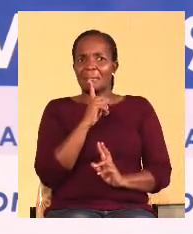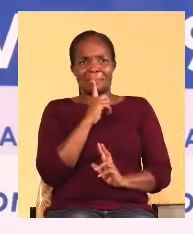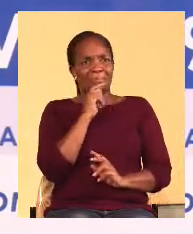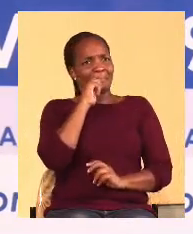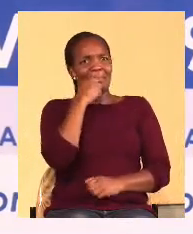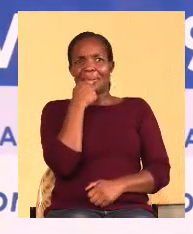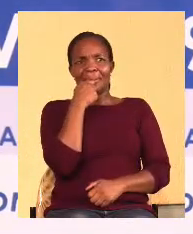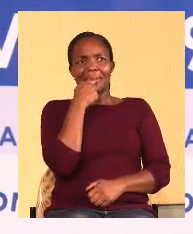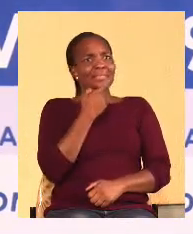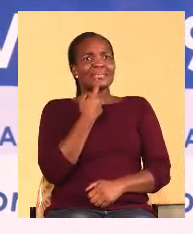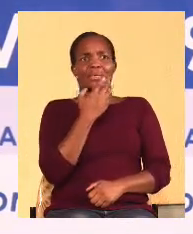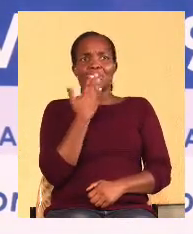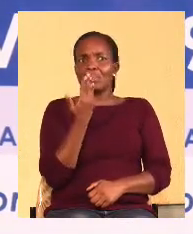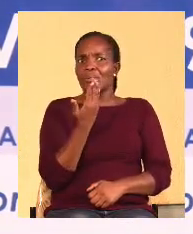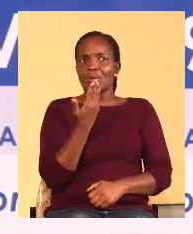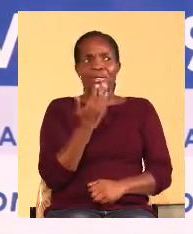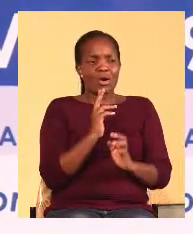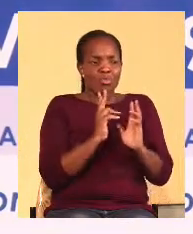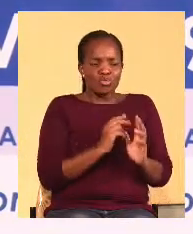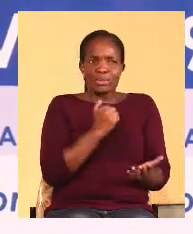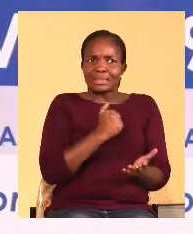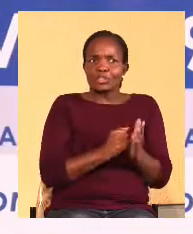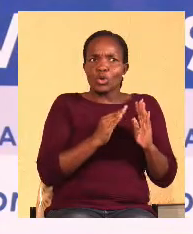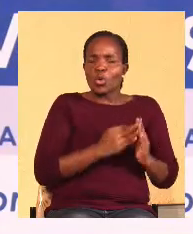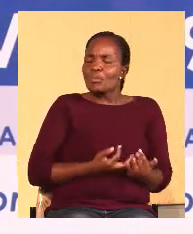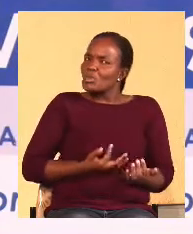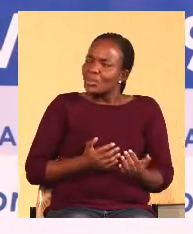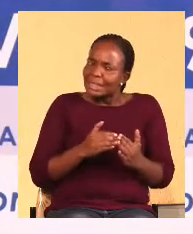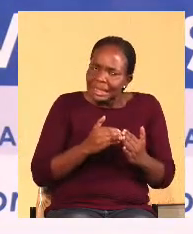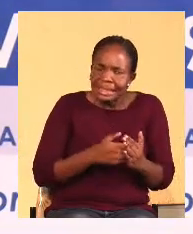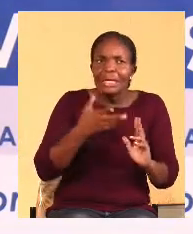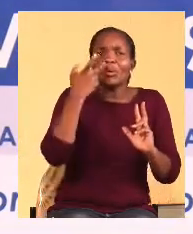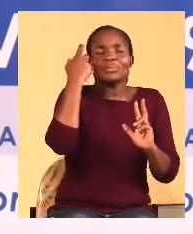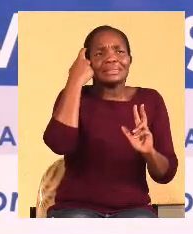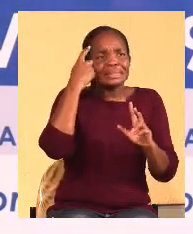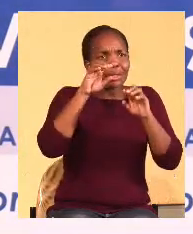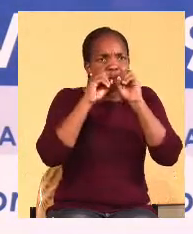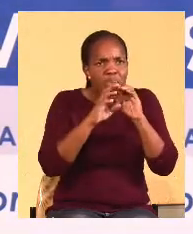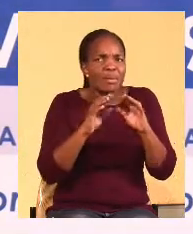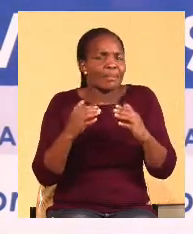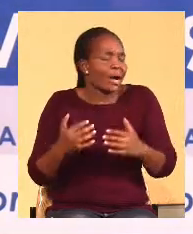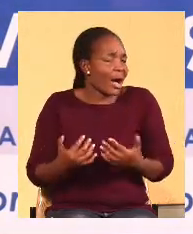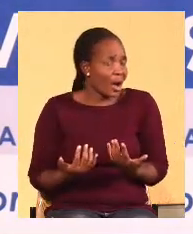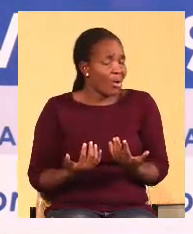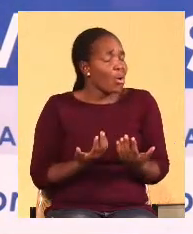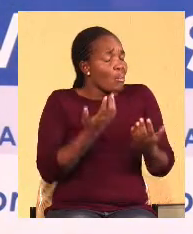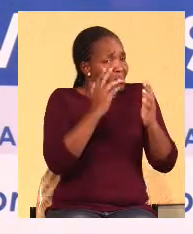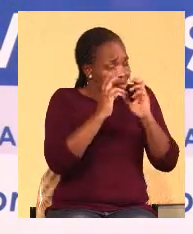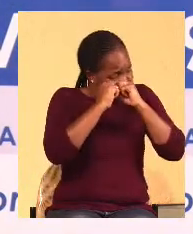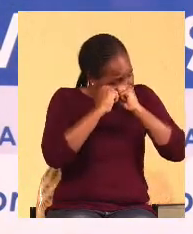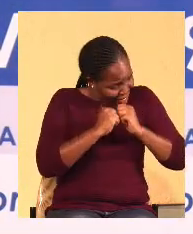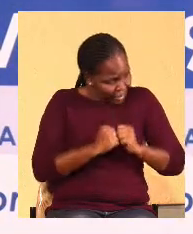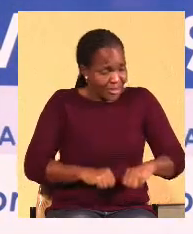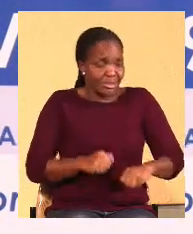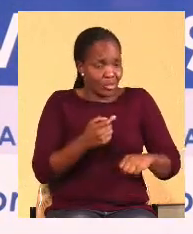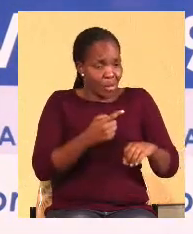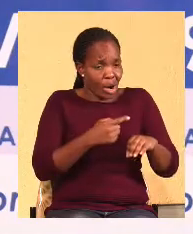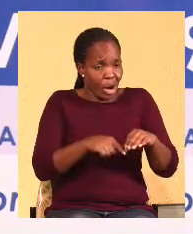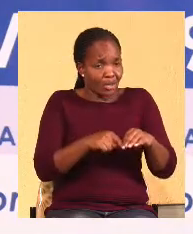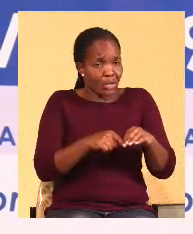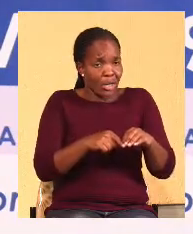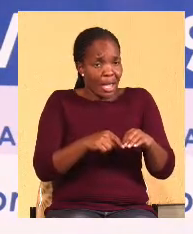now wait until the ministries present the regulations, or can they take the initiative provided they